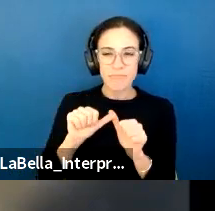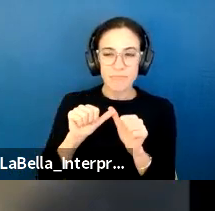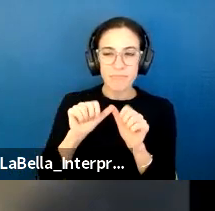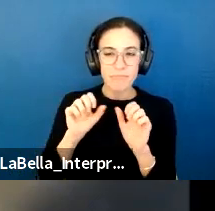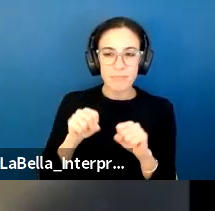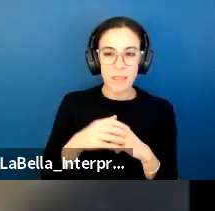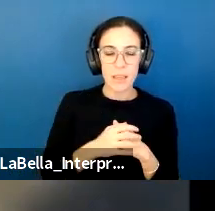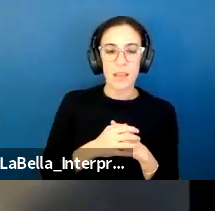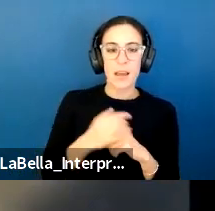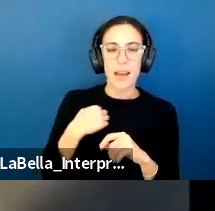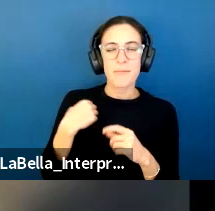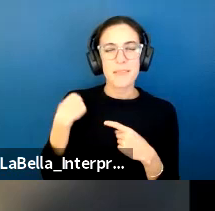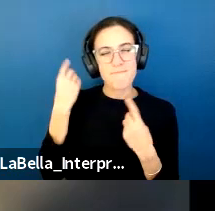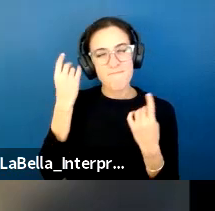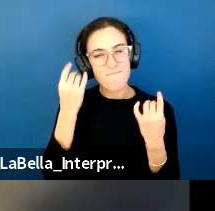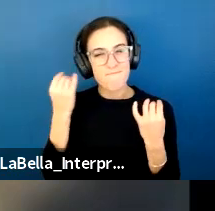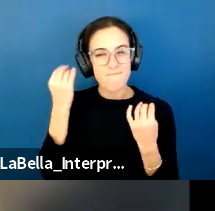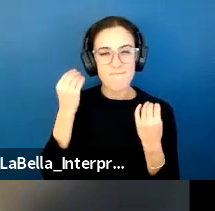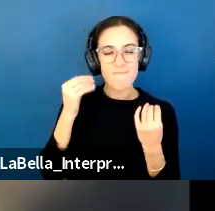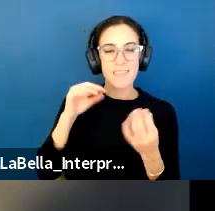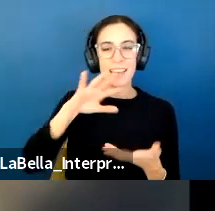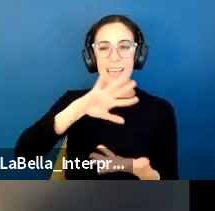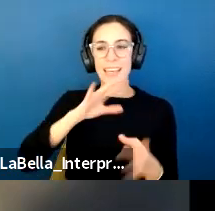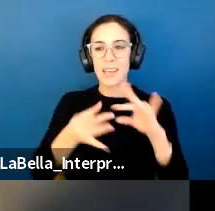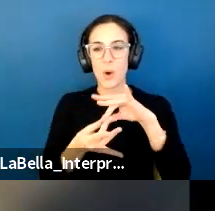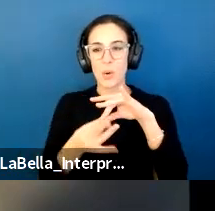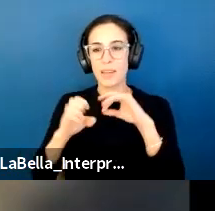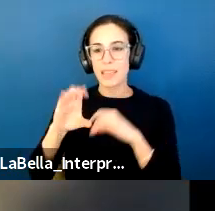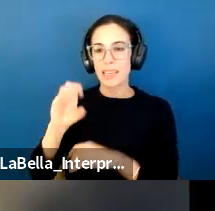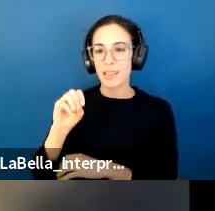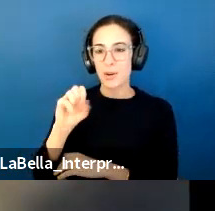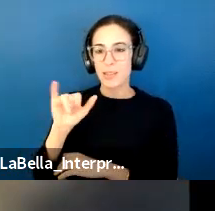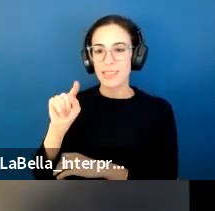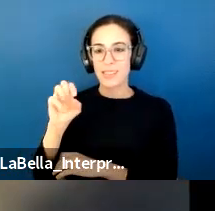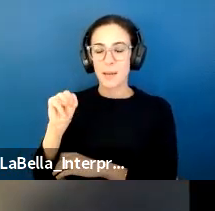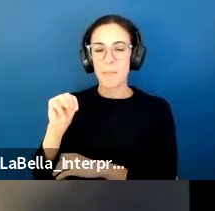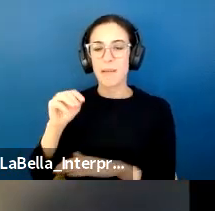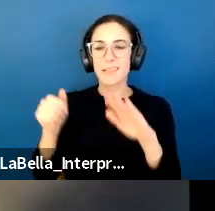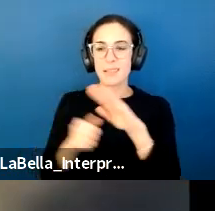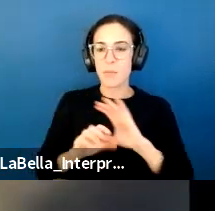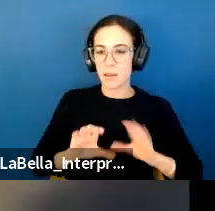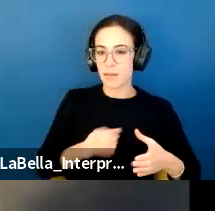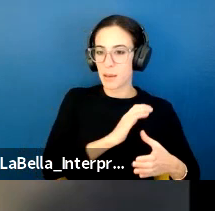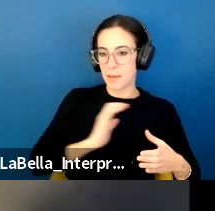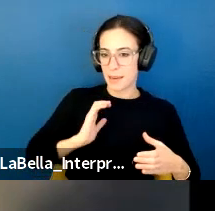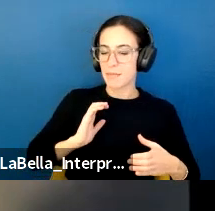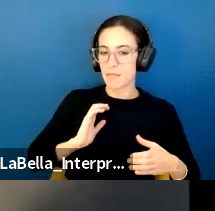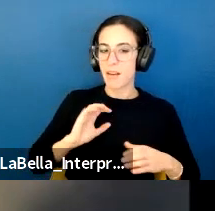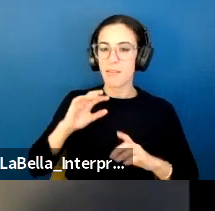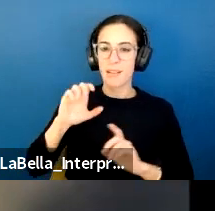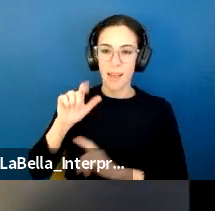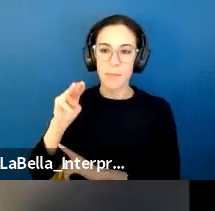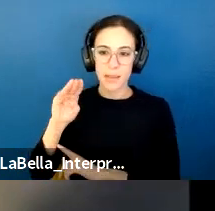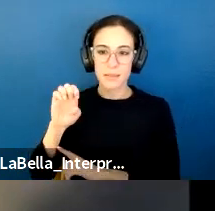I've been working on the Ag and Ecosystem Subcommittee of Climate Council, and they use it all the time